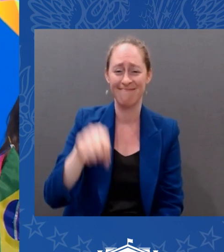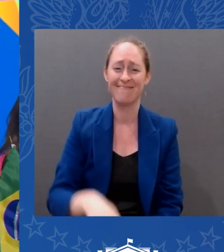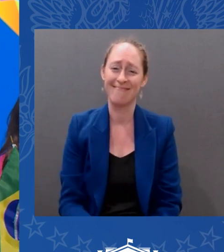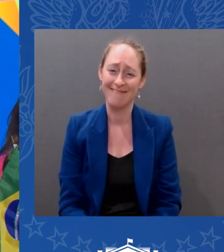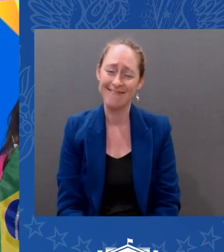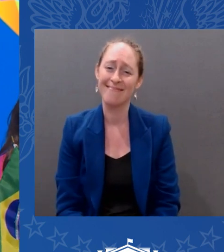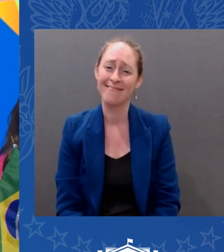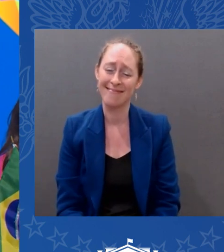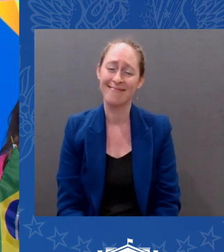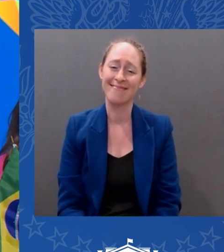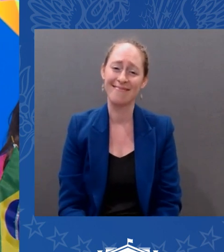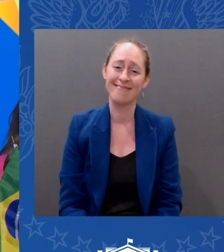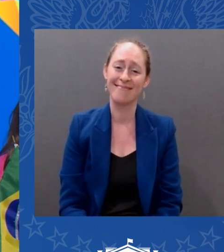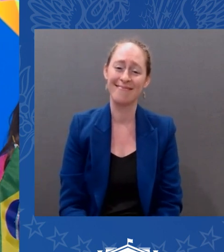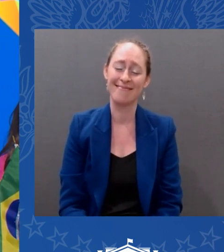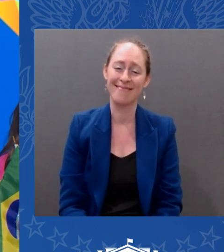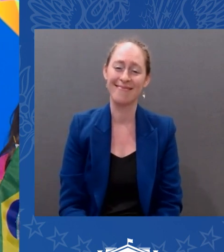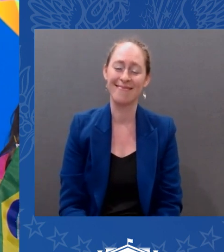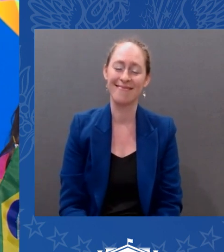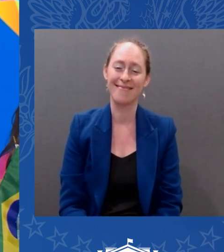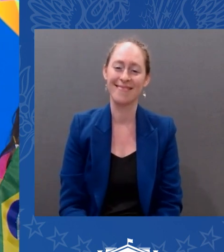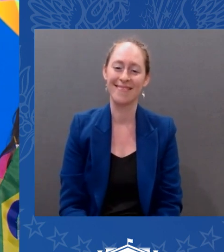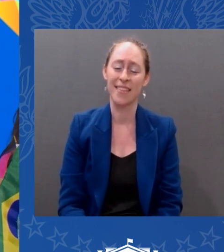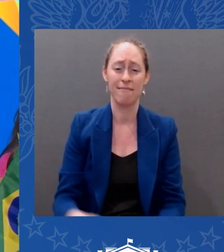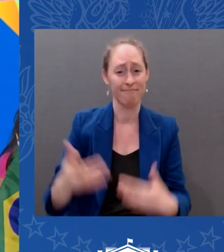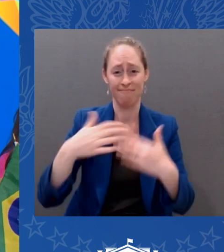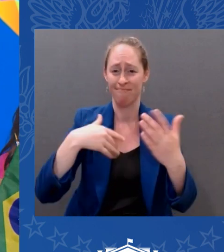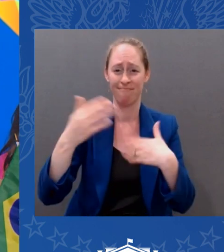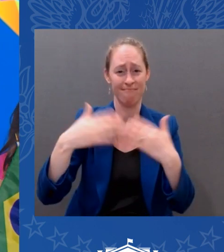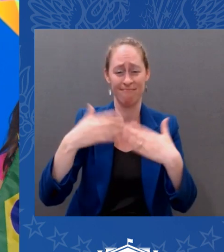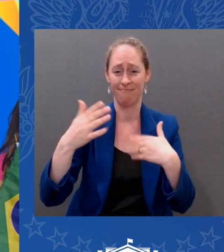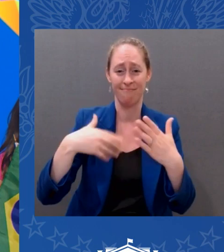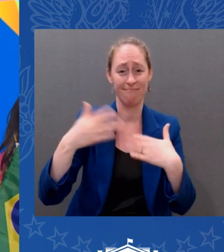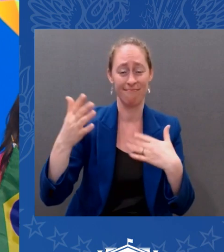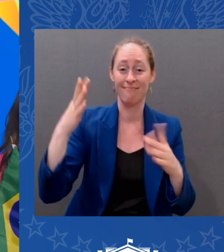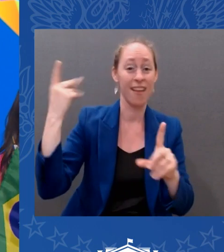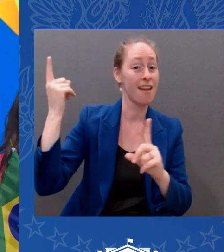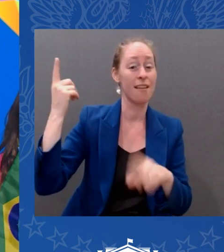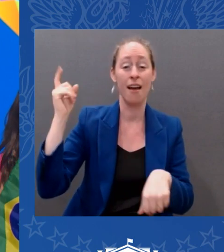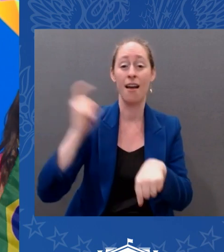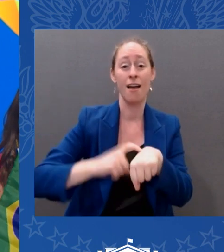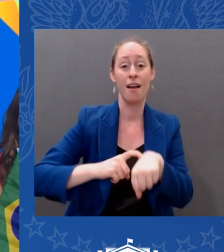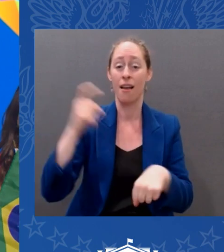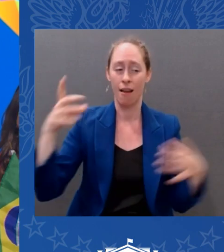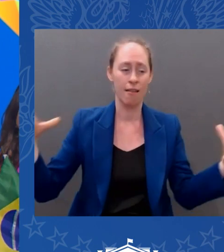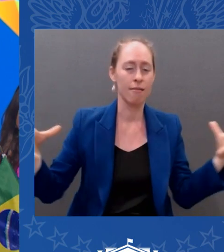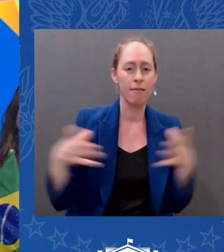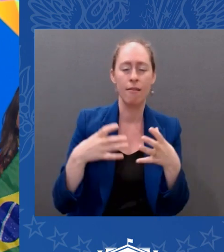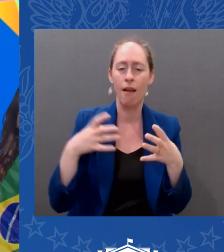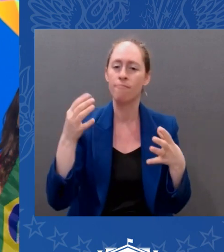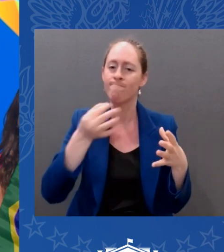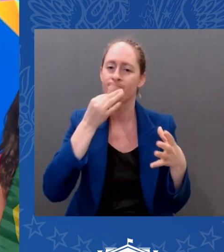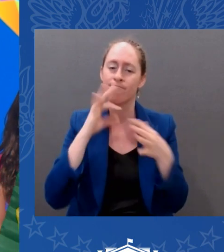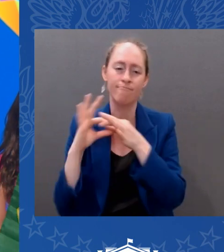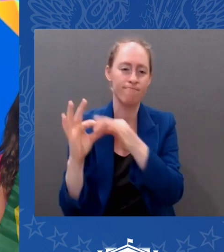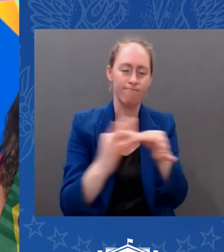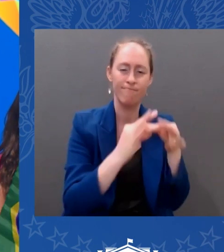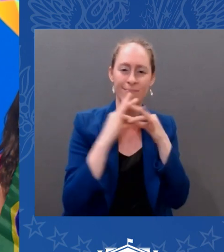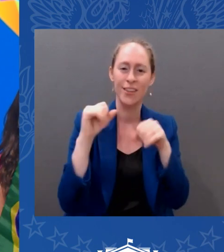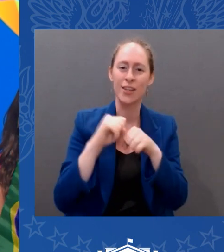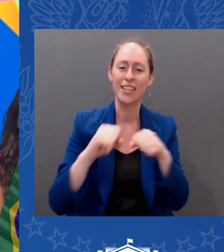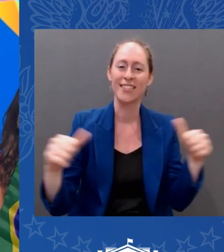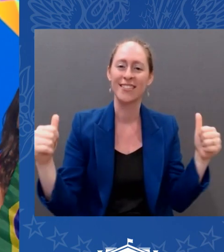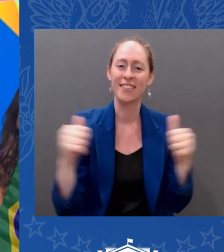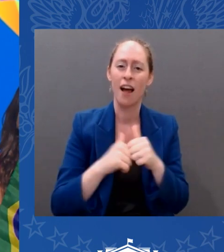to come together. Esta es nuestra oportunidad de unirnos, to listen, to learn, to